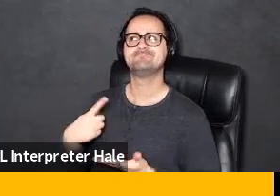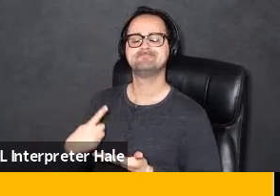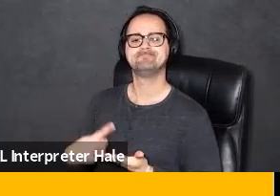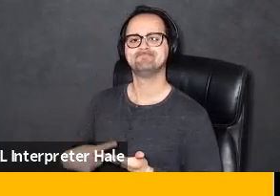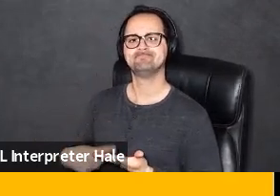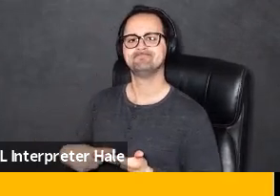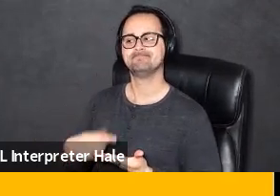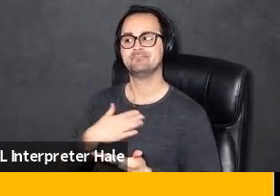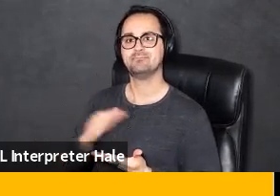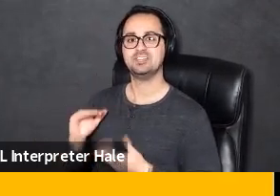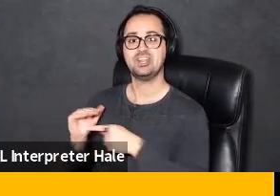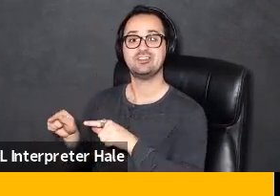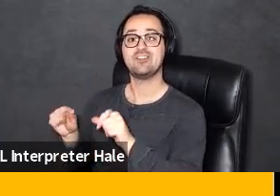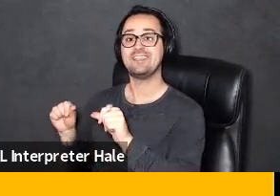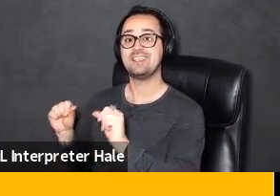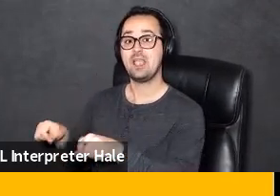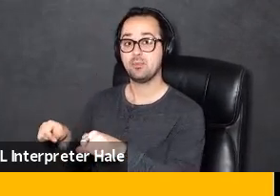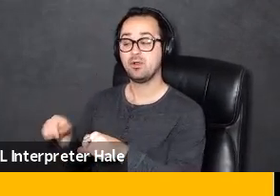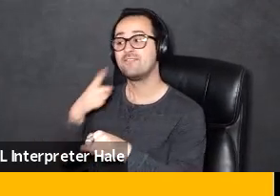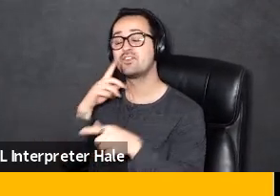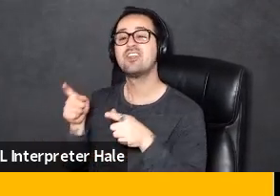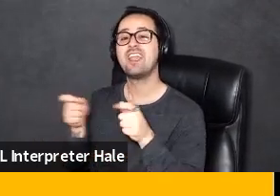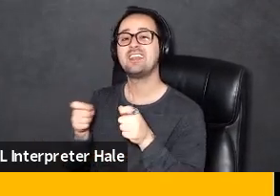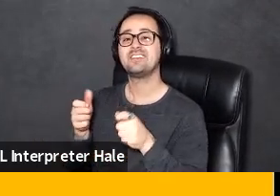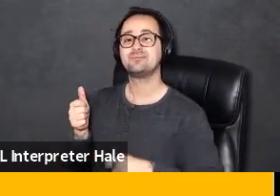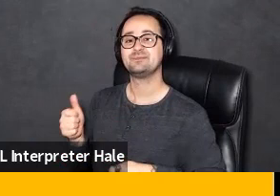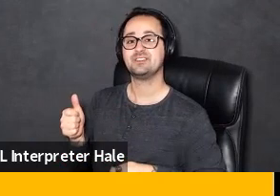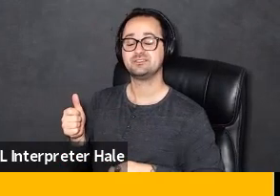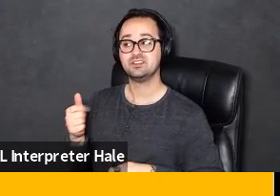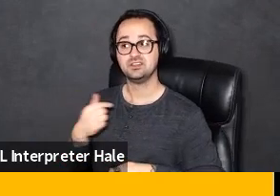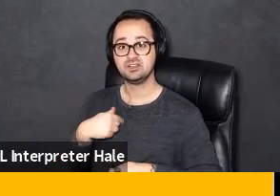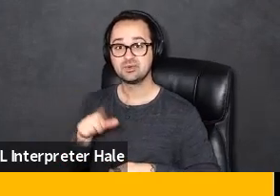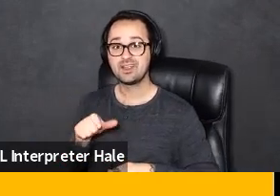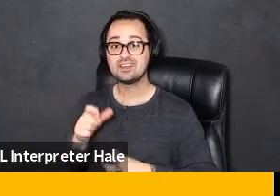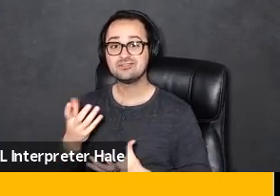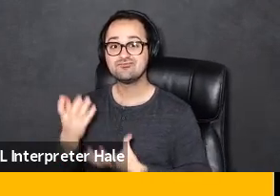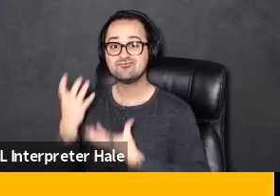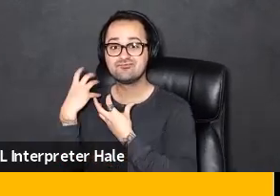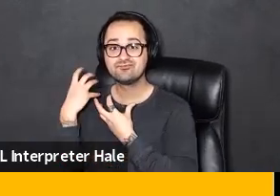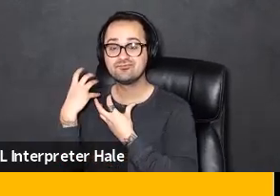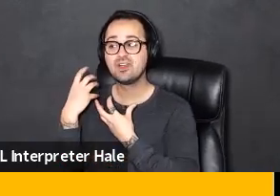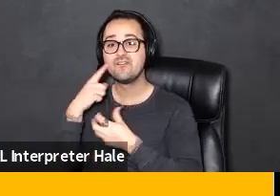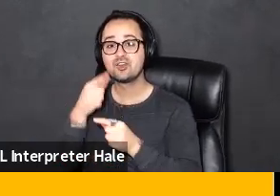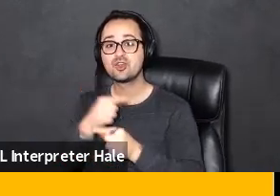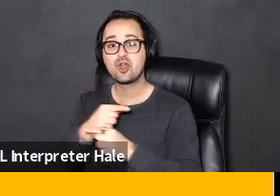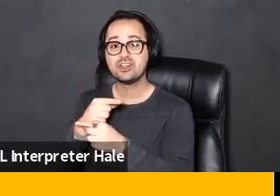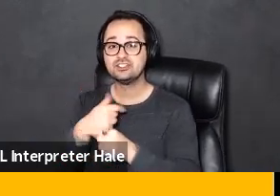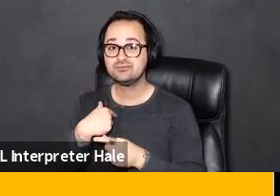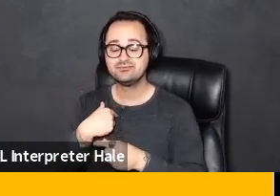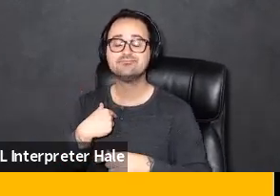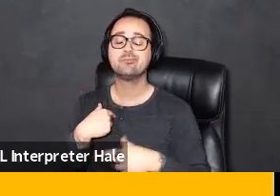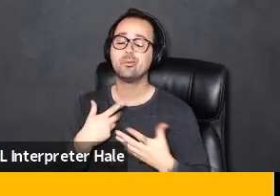or not my child is capable of handling things themselves, and do I need to take on the responsibility of guardianship?